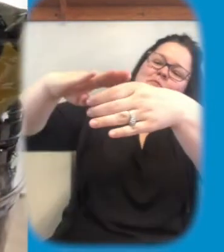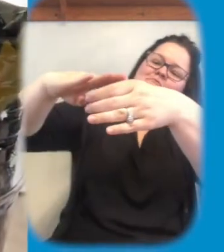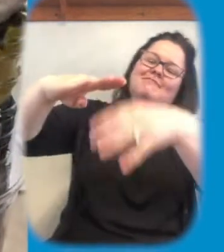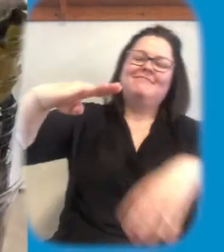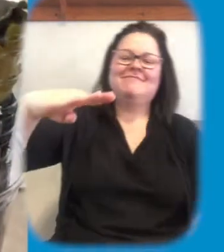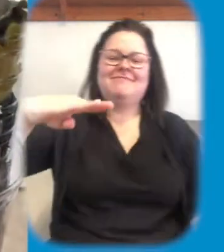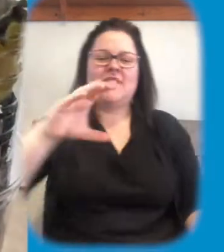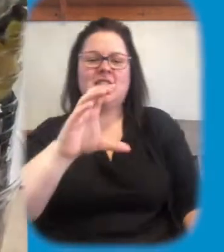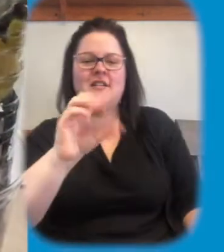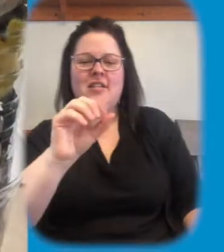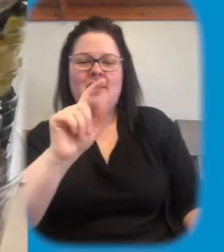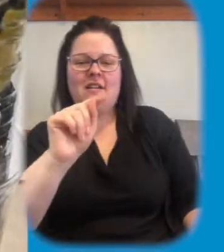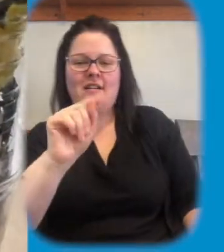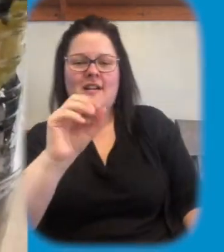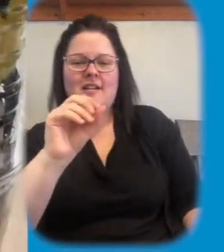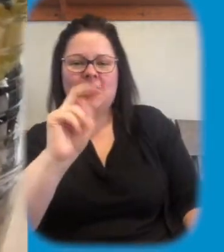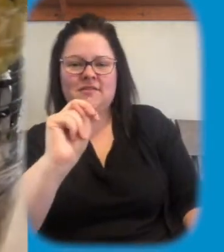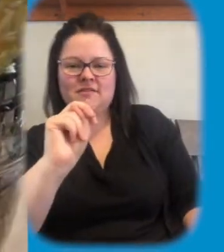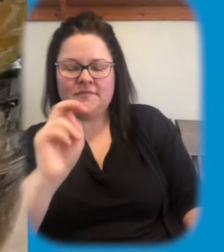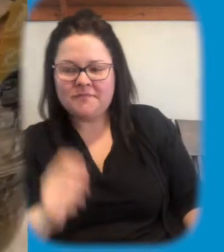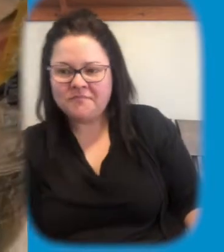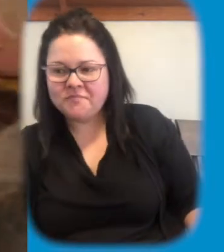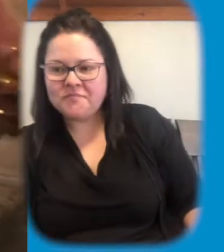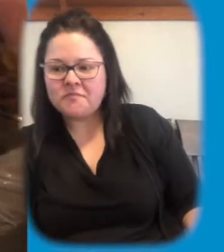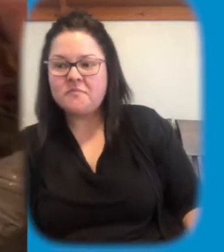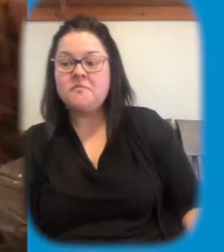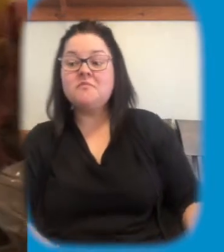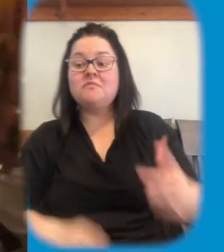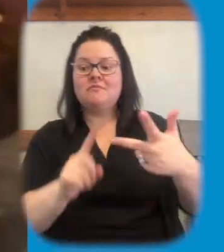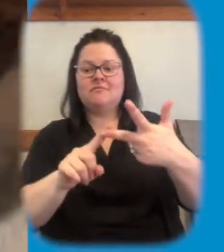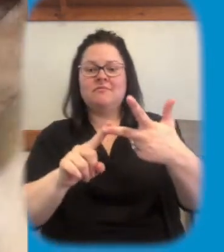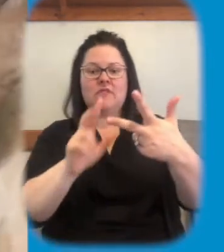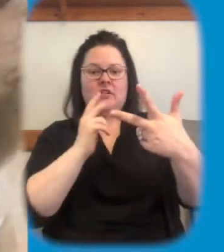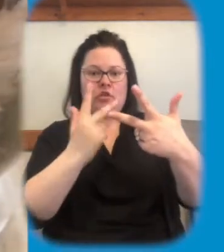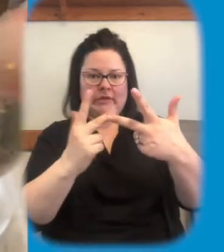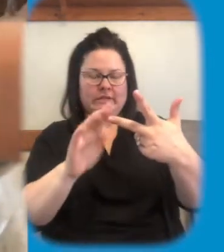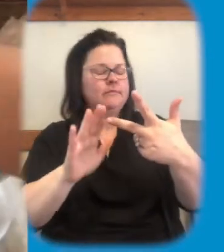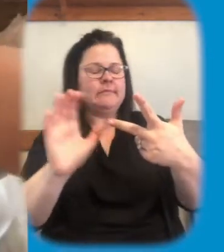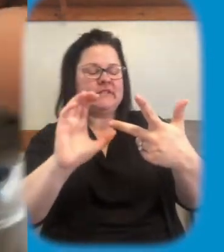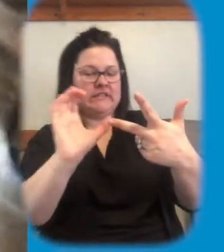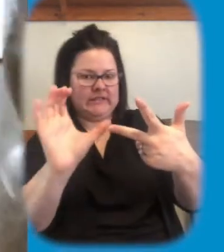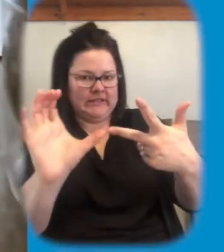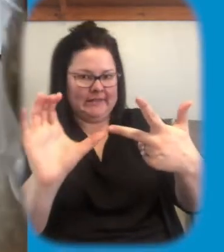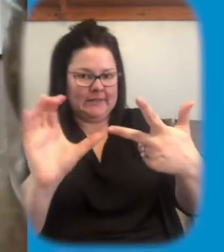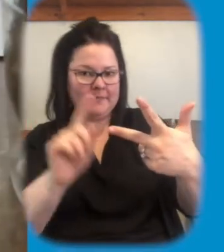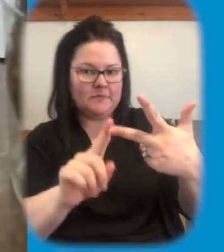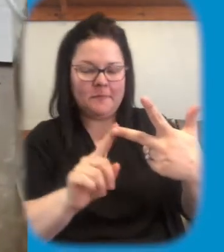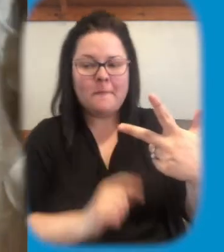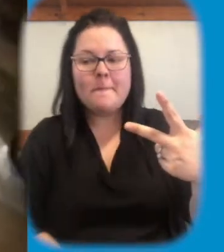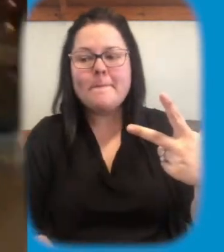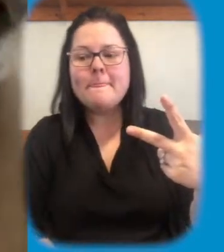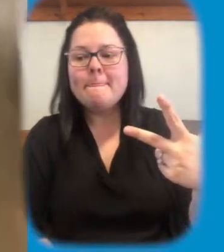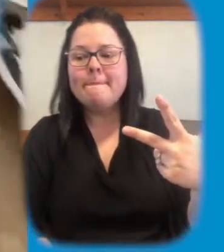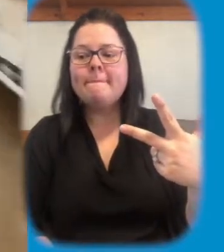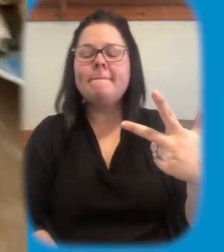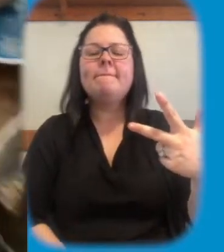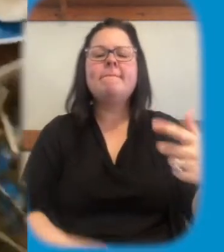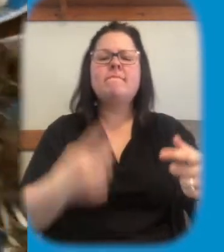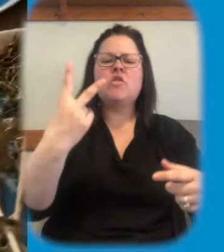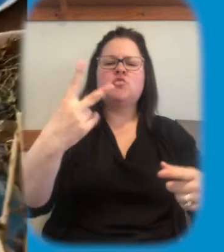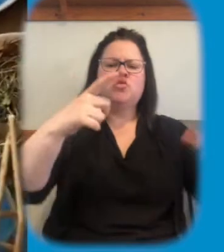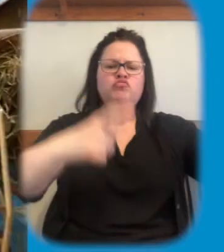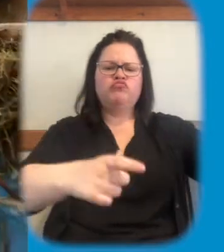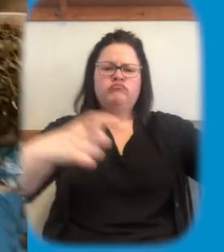and a cotton piece on top as well. All right, so this is filter filter C. So I'm